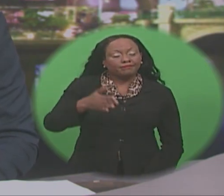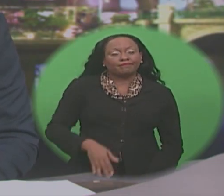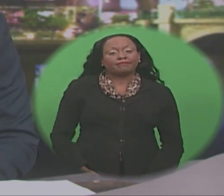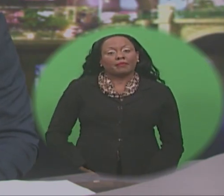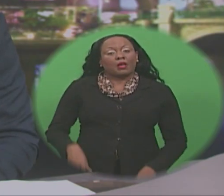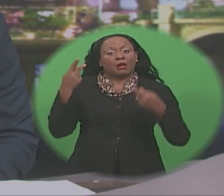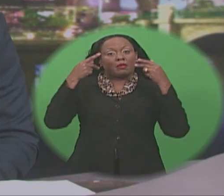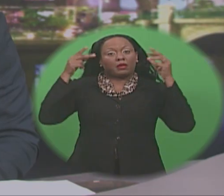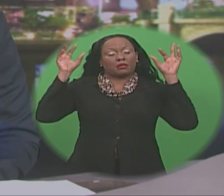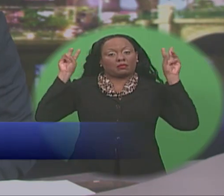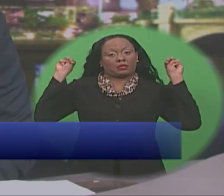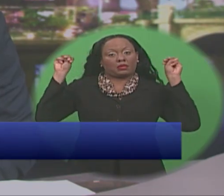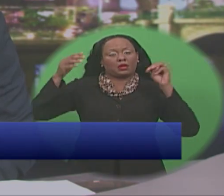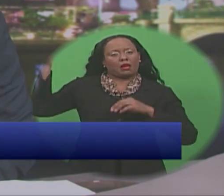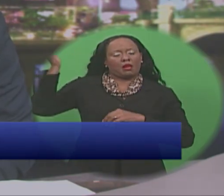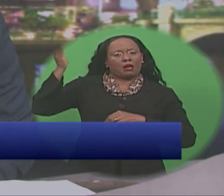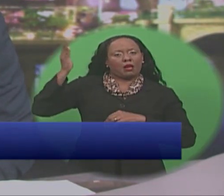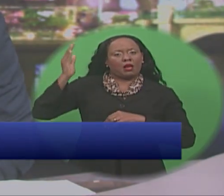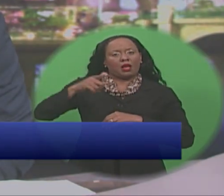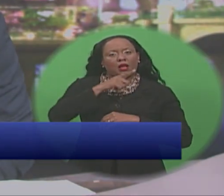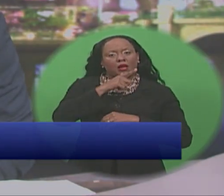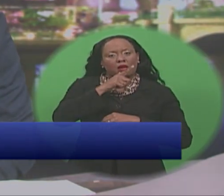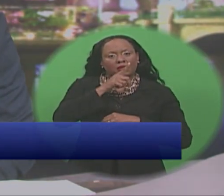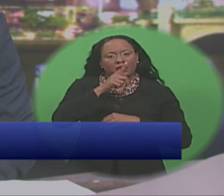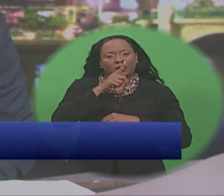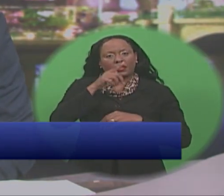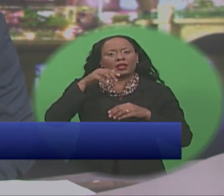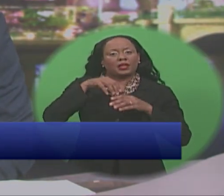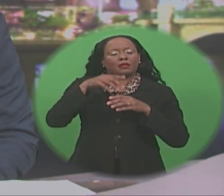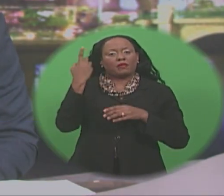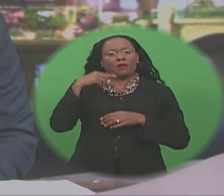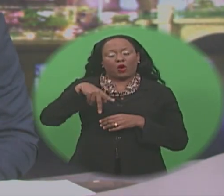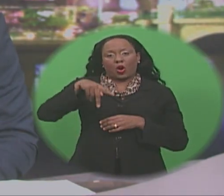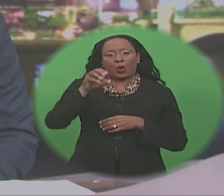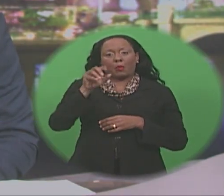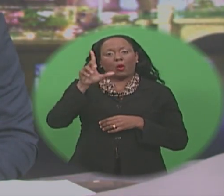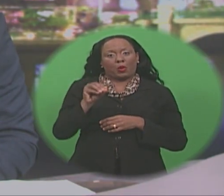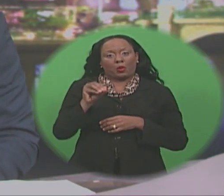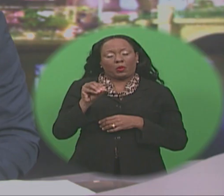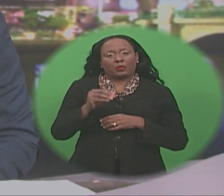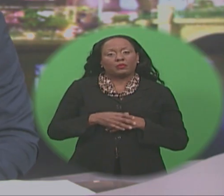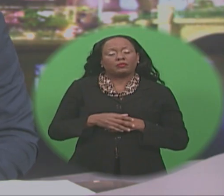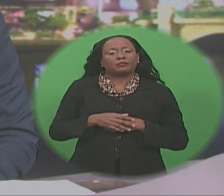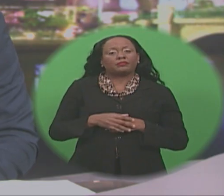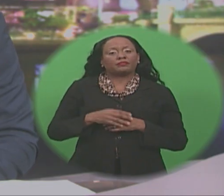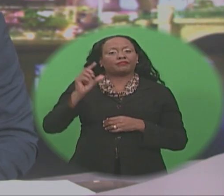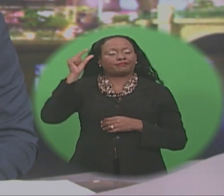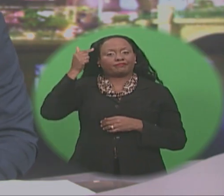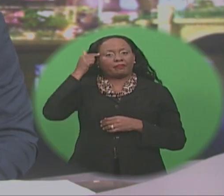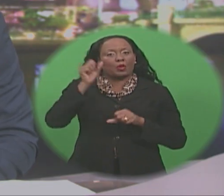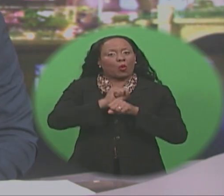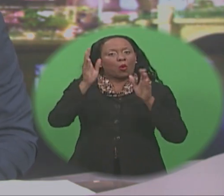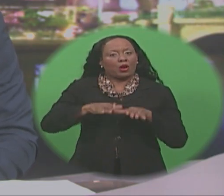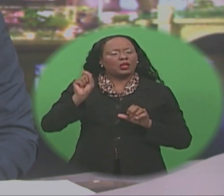at a celebratory luncheon at Lion Castle Polo Pavilion. Mr. Stewart said while public servants should pay due